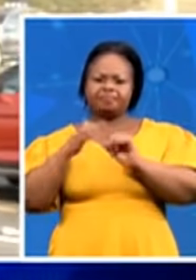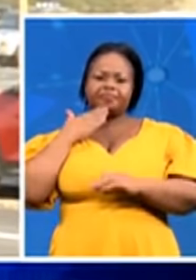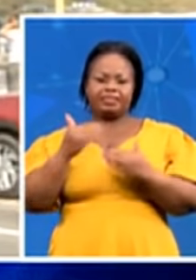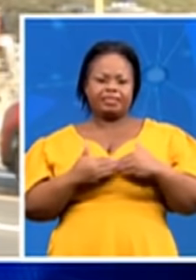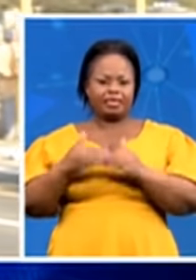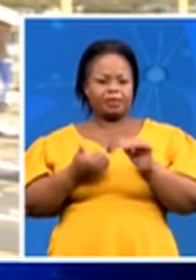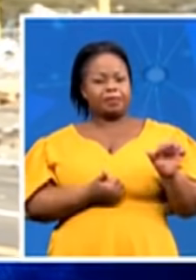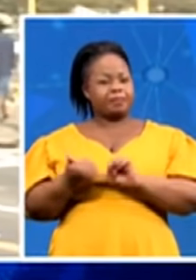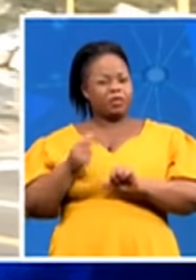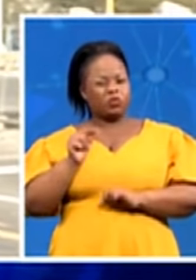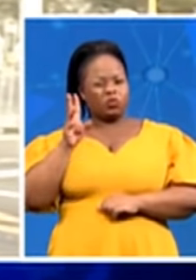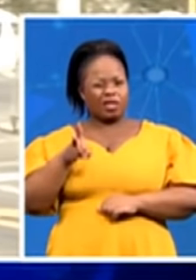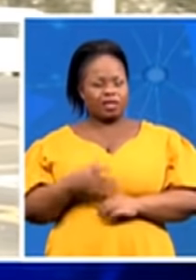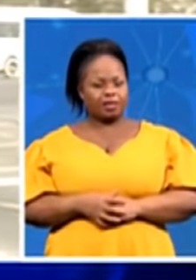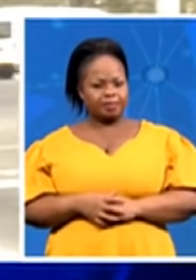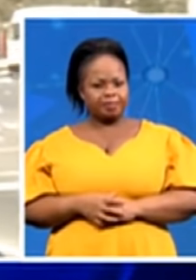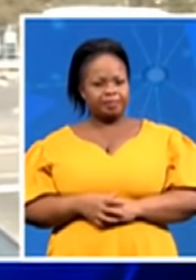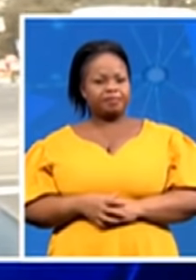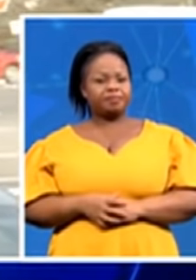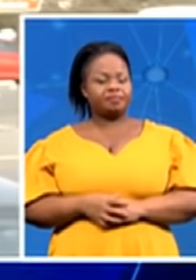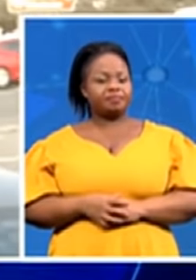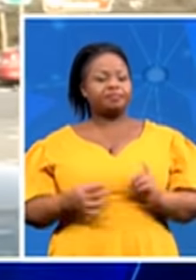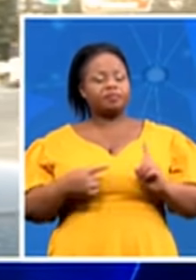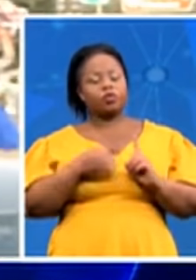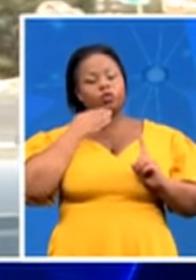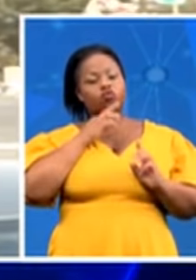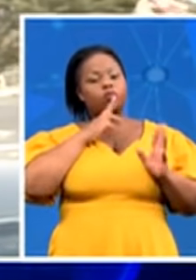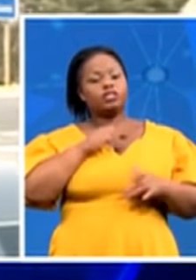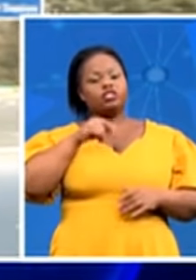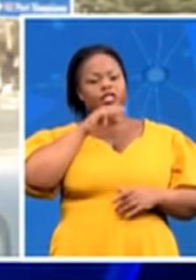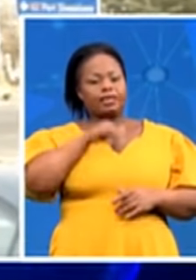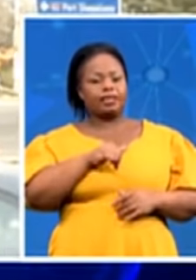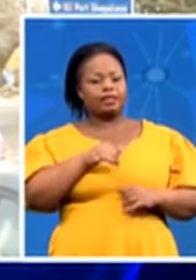the show. That is our reporter, Jayed-Leigh Paulse, speaking to us live from Durban in KwaZulu-Natal.